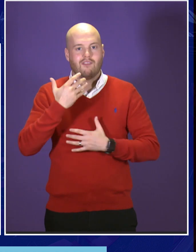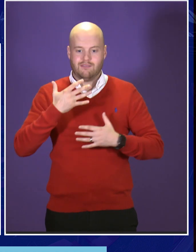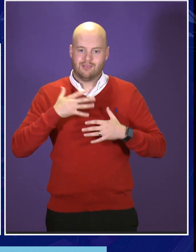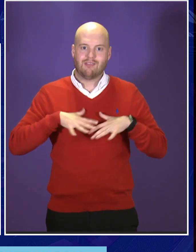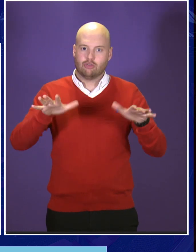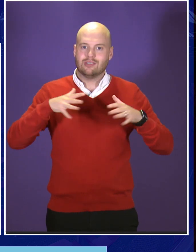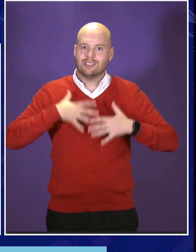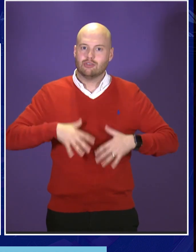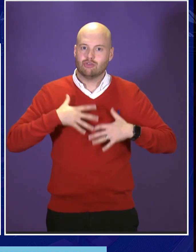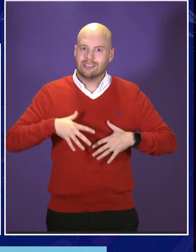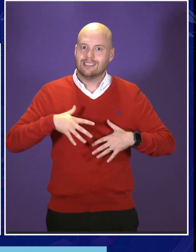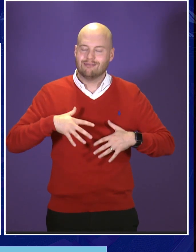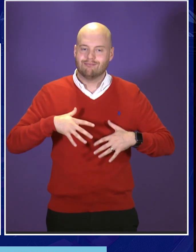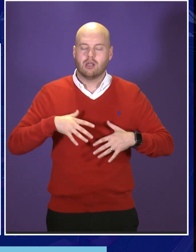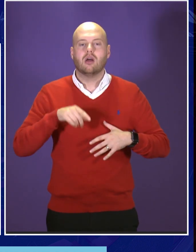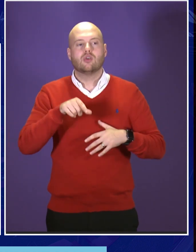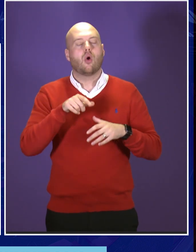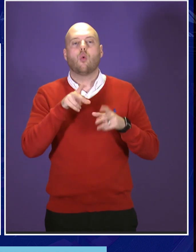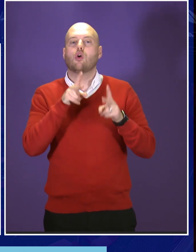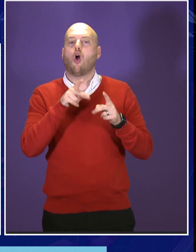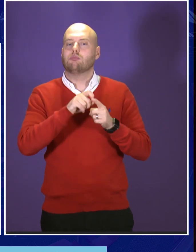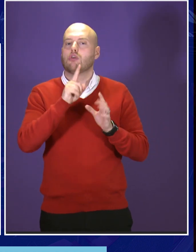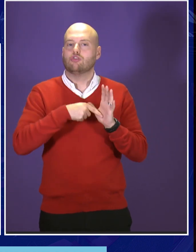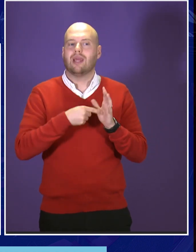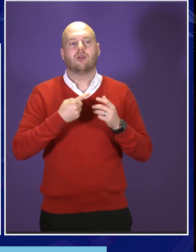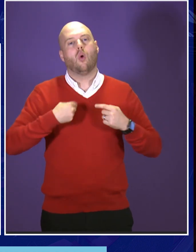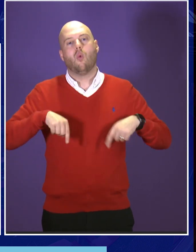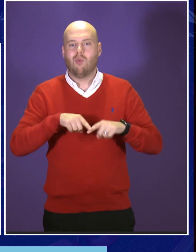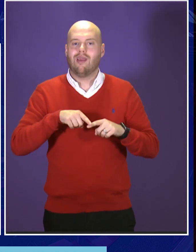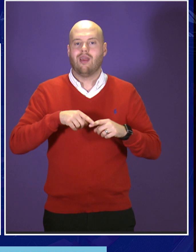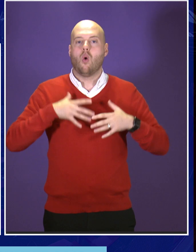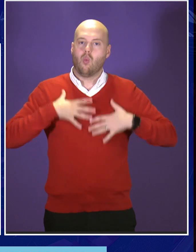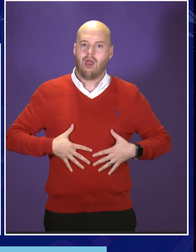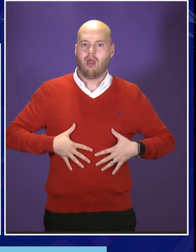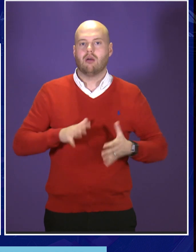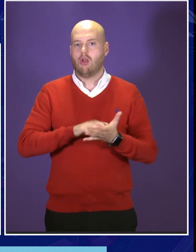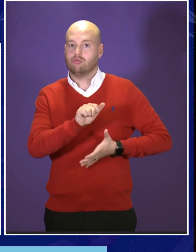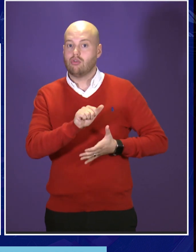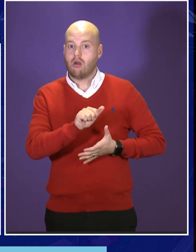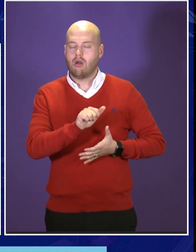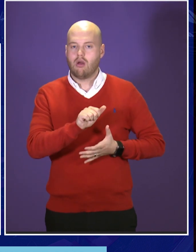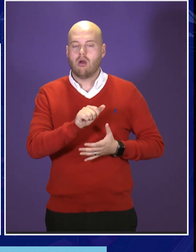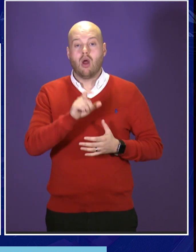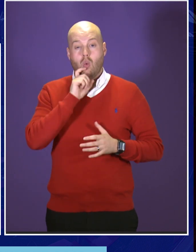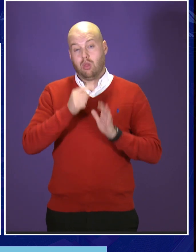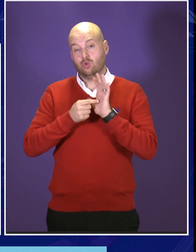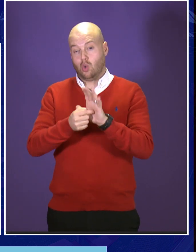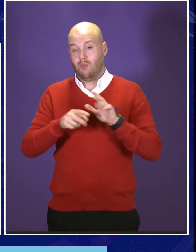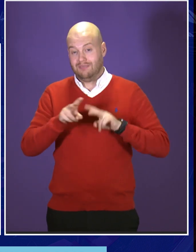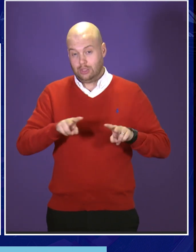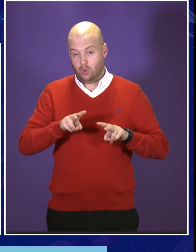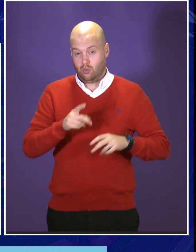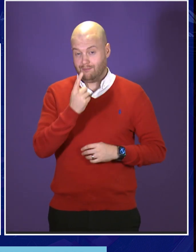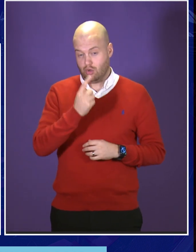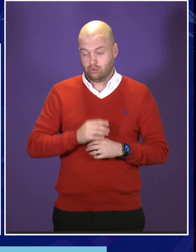called We Wear Culture because of that. We had tons of virtual reality films, street view captures. I'll show you the video, and then I'll show you the platform very